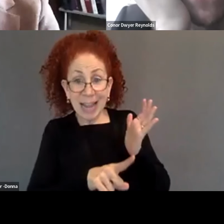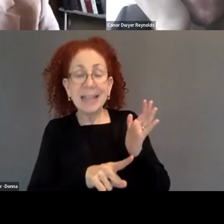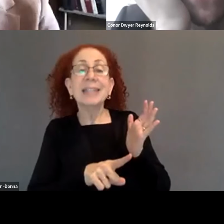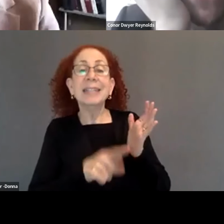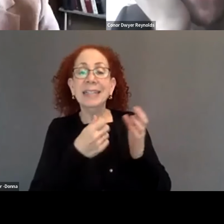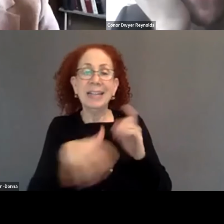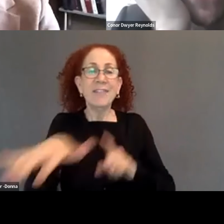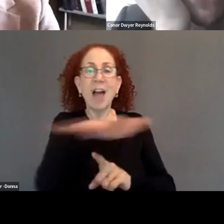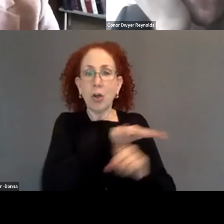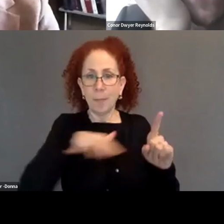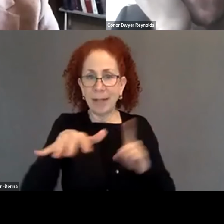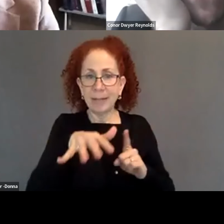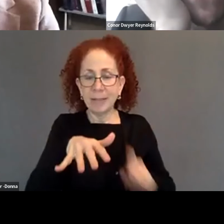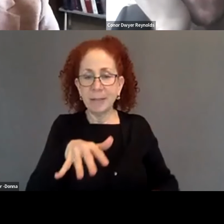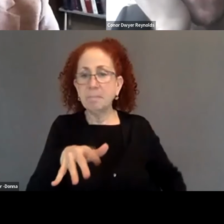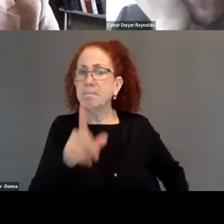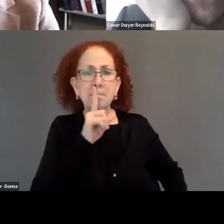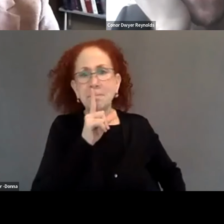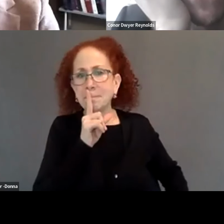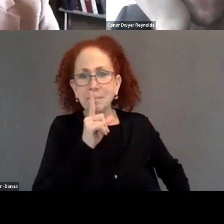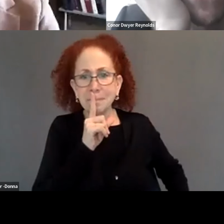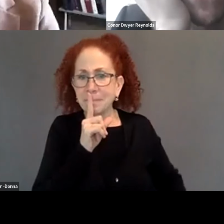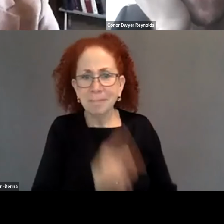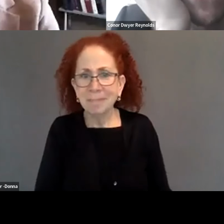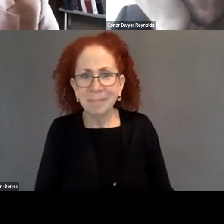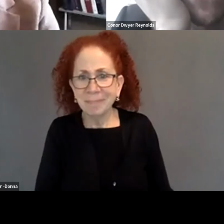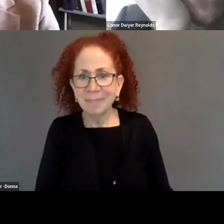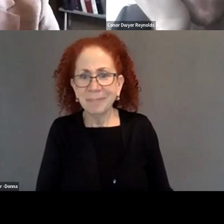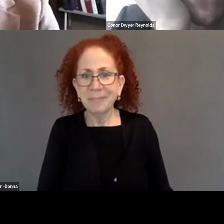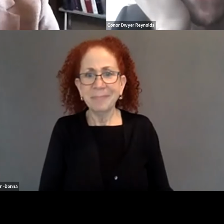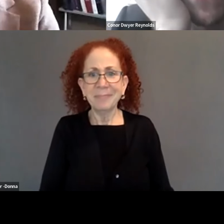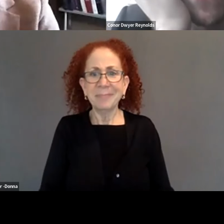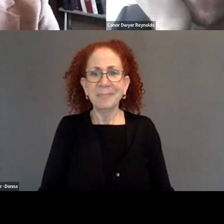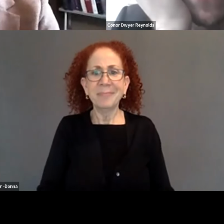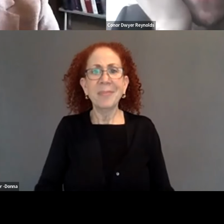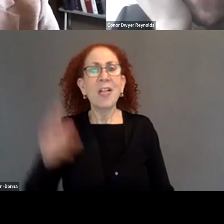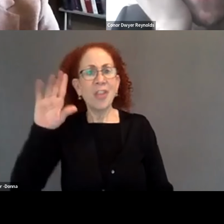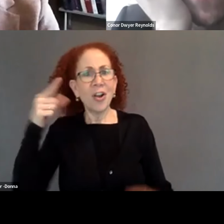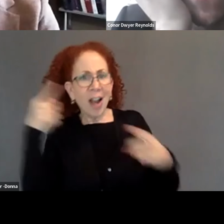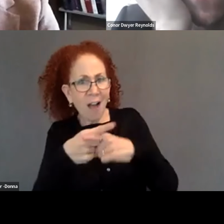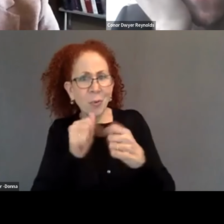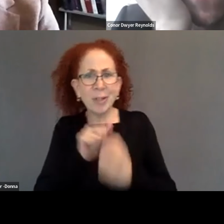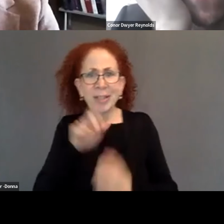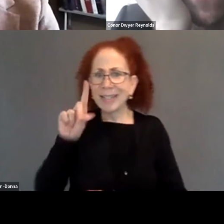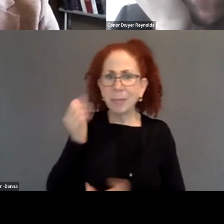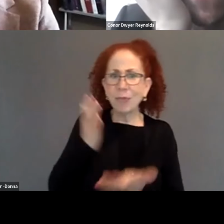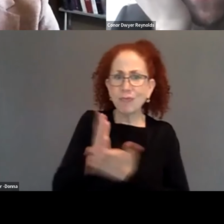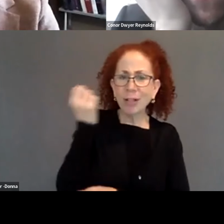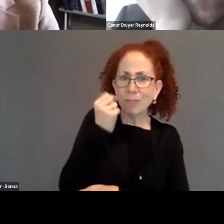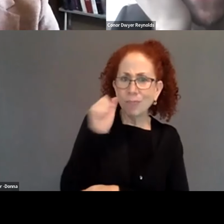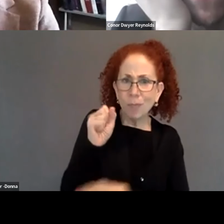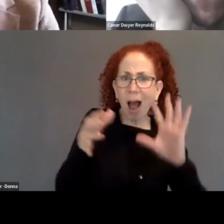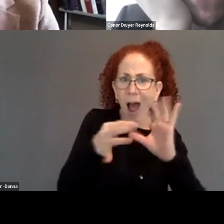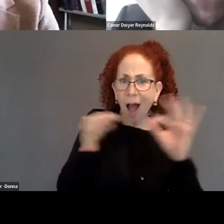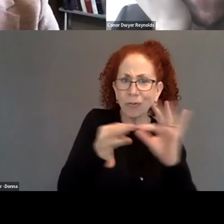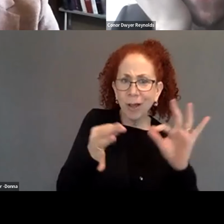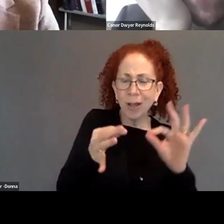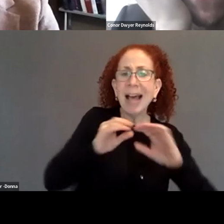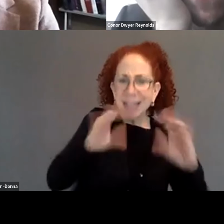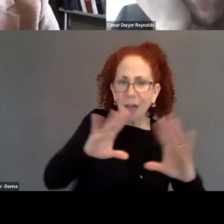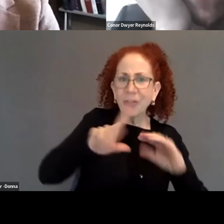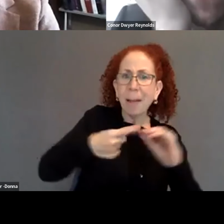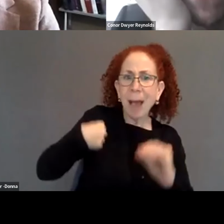environments, notwithstanding that authorities conflict with the disability rights movement's mantra of nothing about us